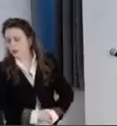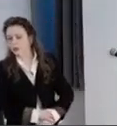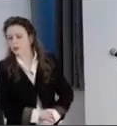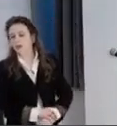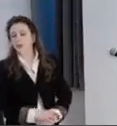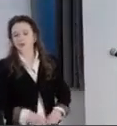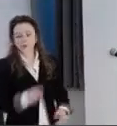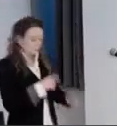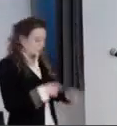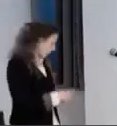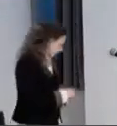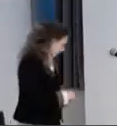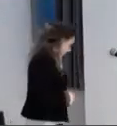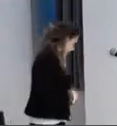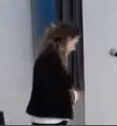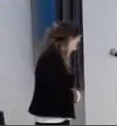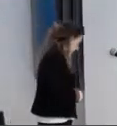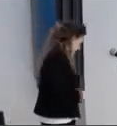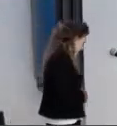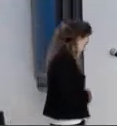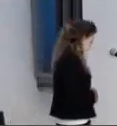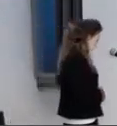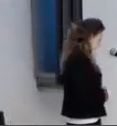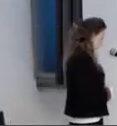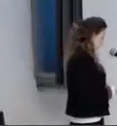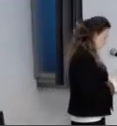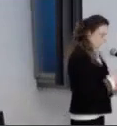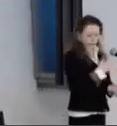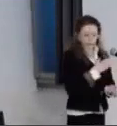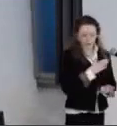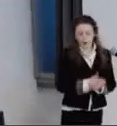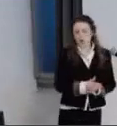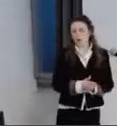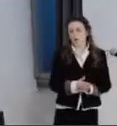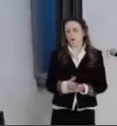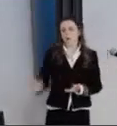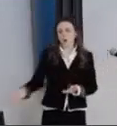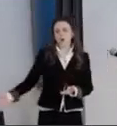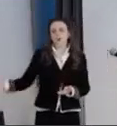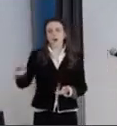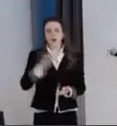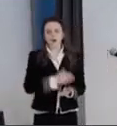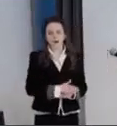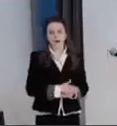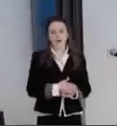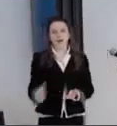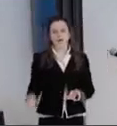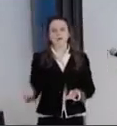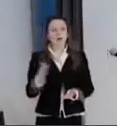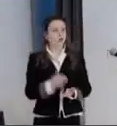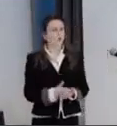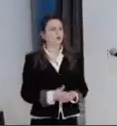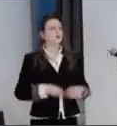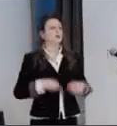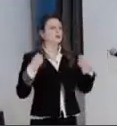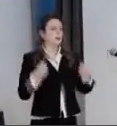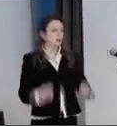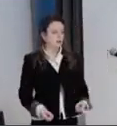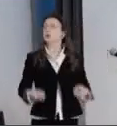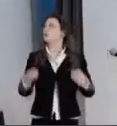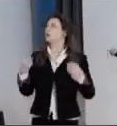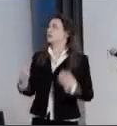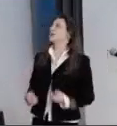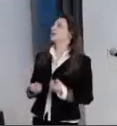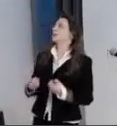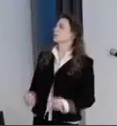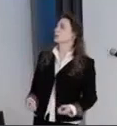Here is another example to support the need for knowledge both of natural kinds and of naturalness as